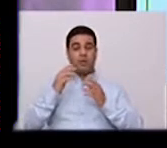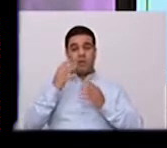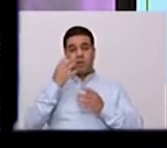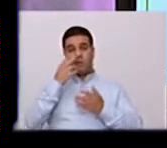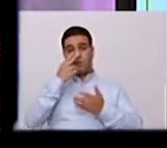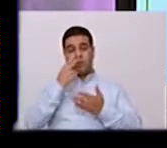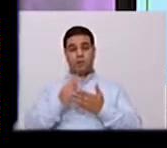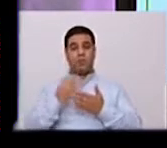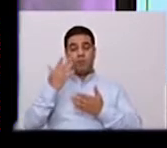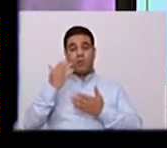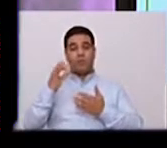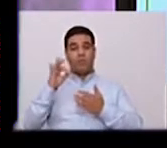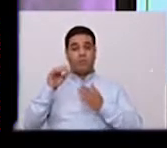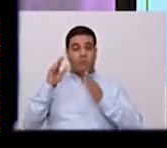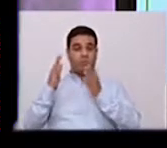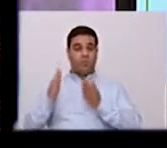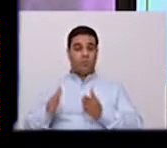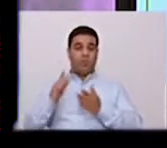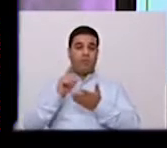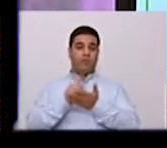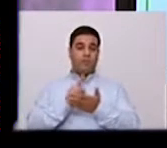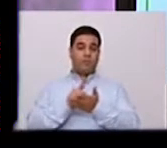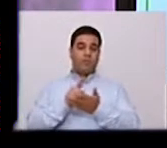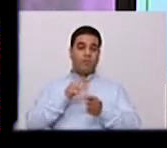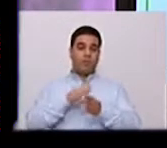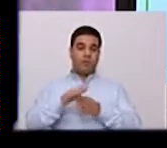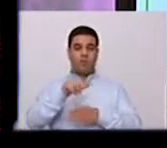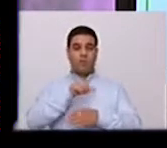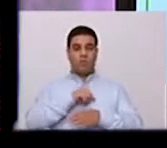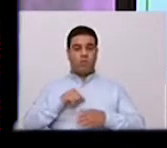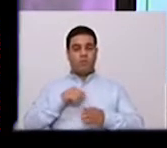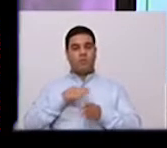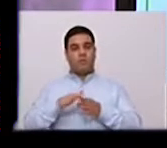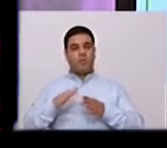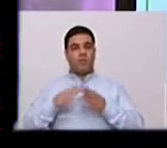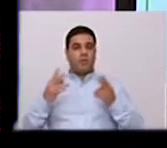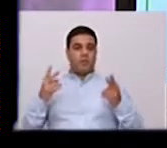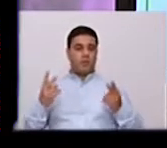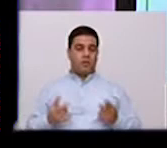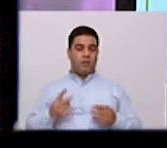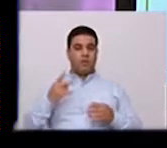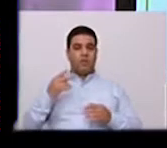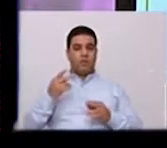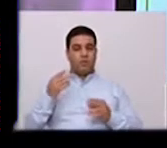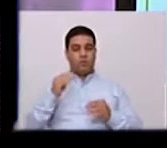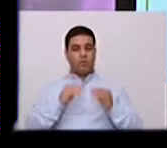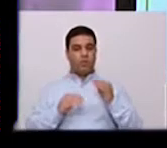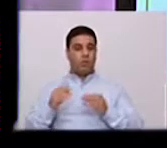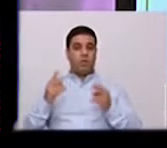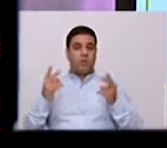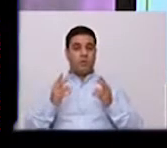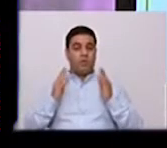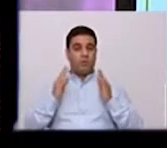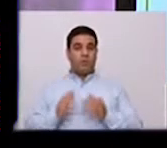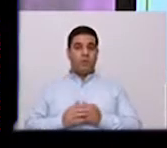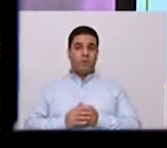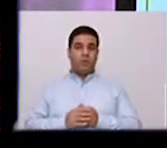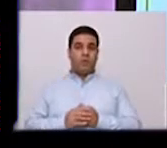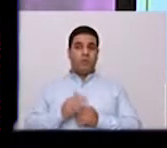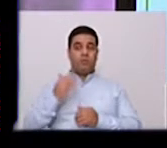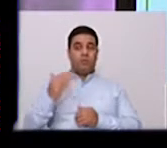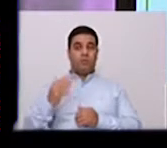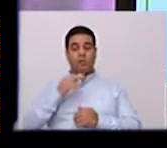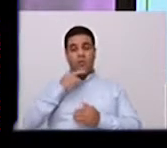rasm bo'yicha siz masala shartini o'zingiz mustaqil ravishda tuzishingiz kerak bo'ladi.